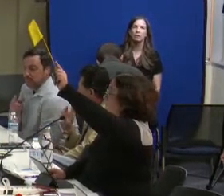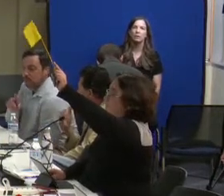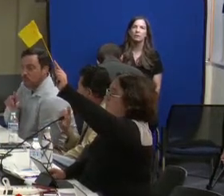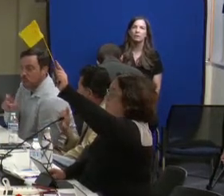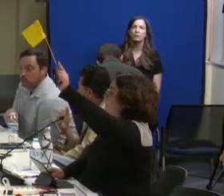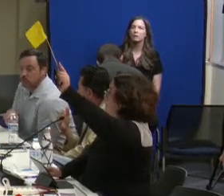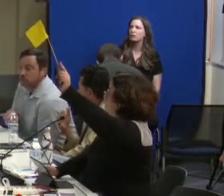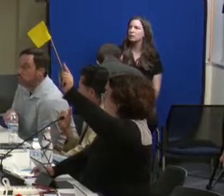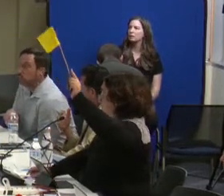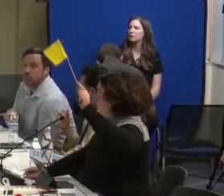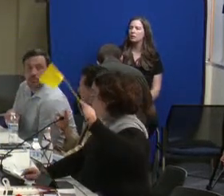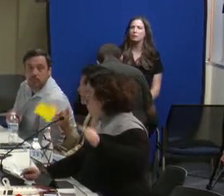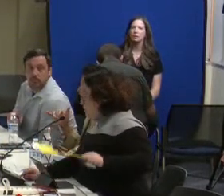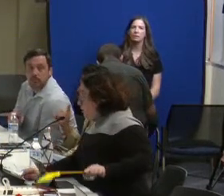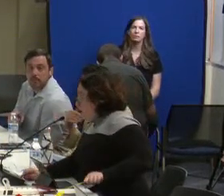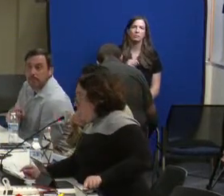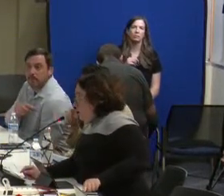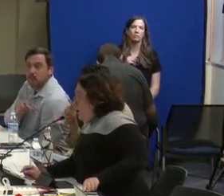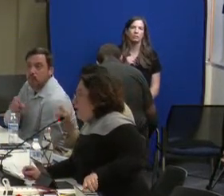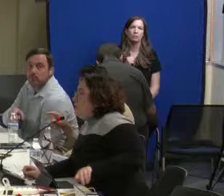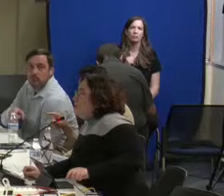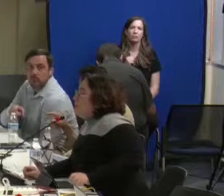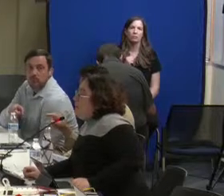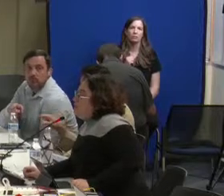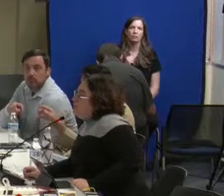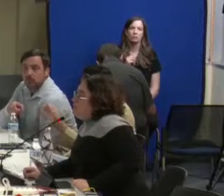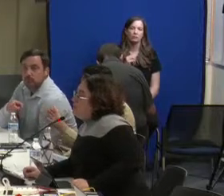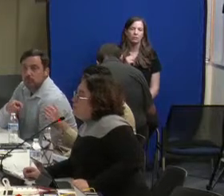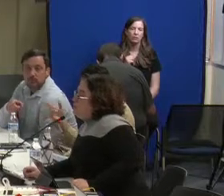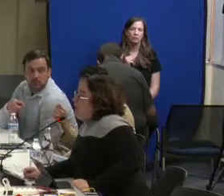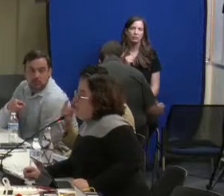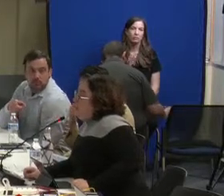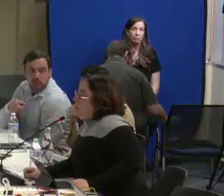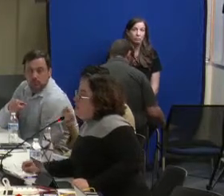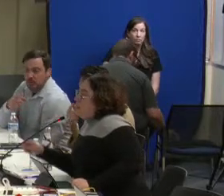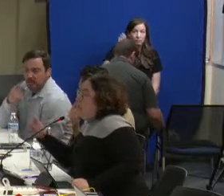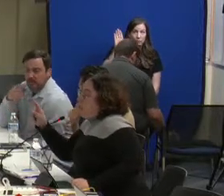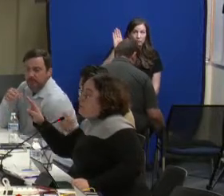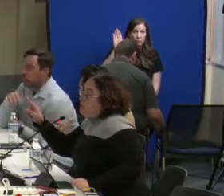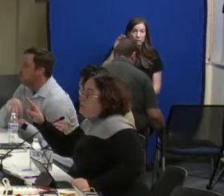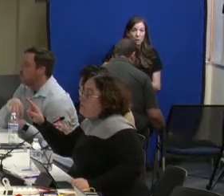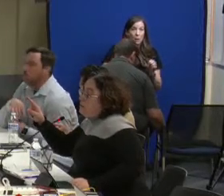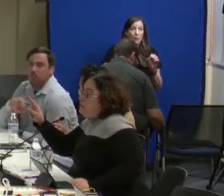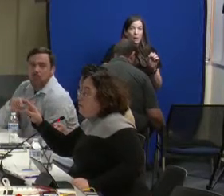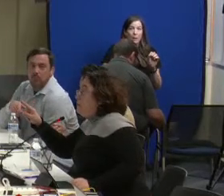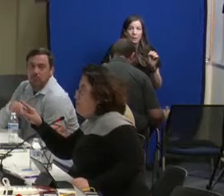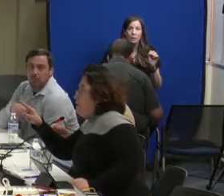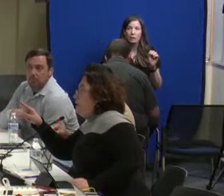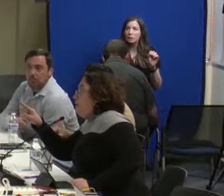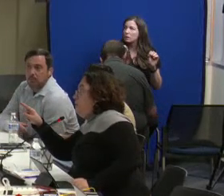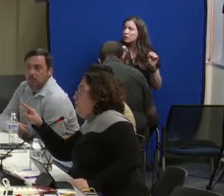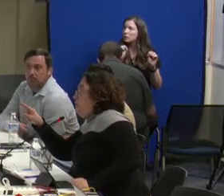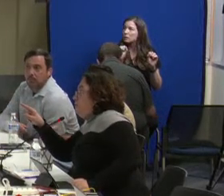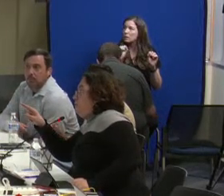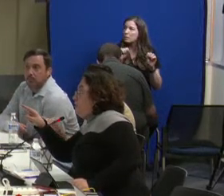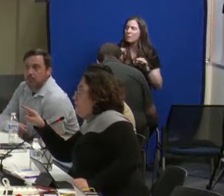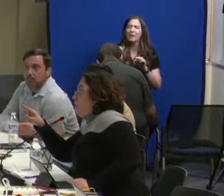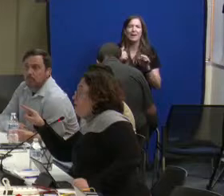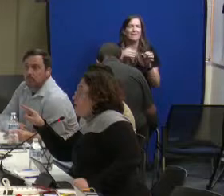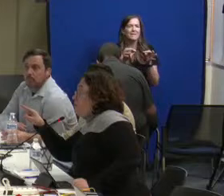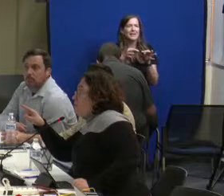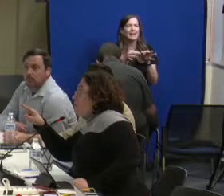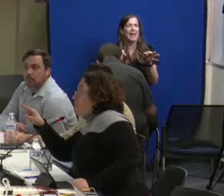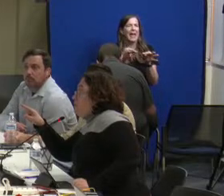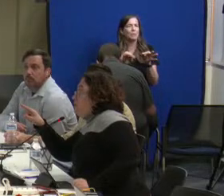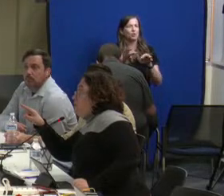Okay, for the next, sorry. Is it possible to pay the captions over the video for the